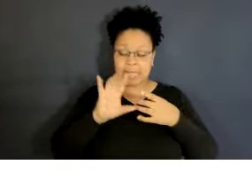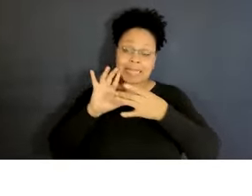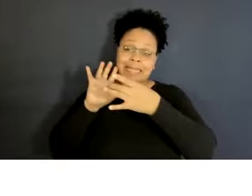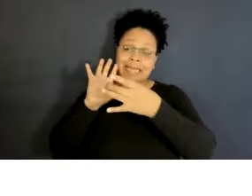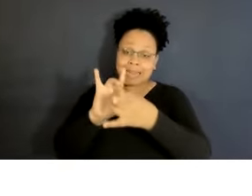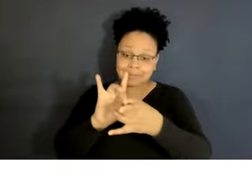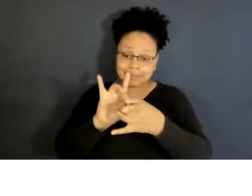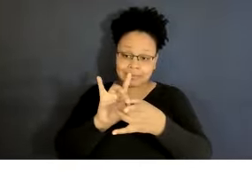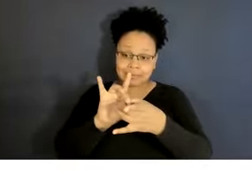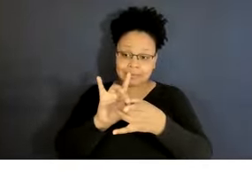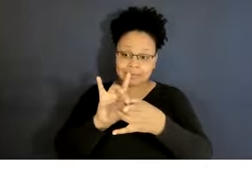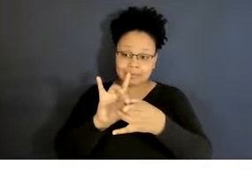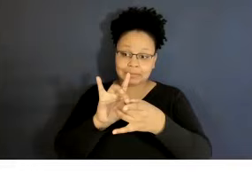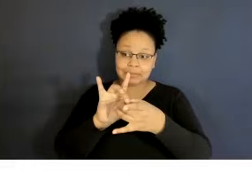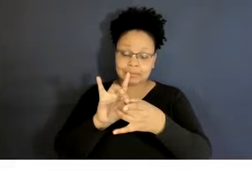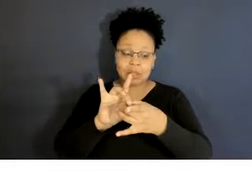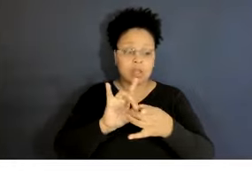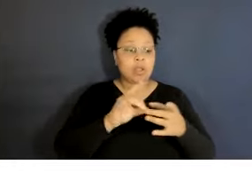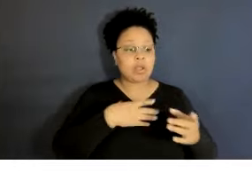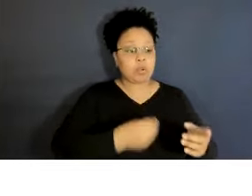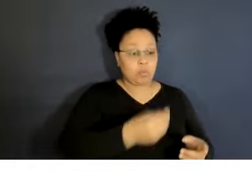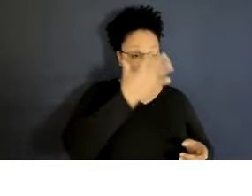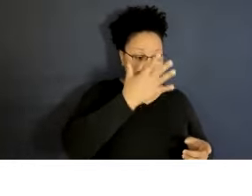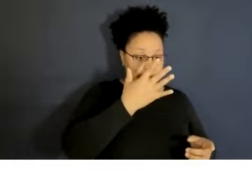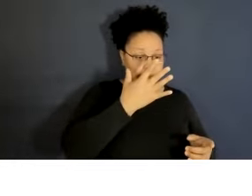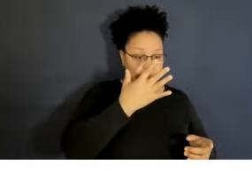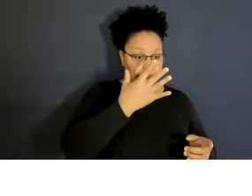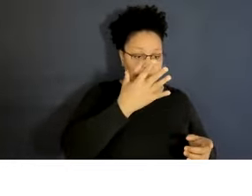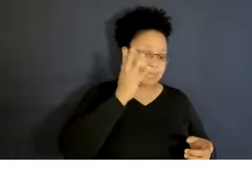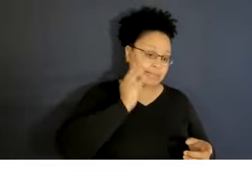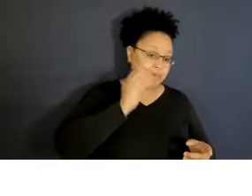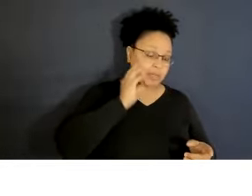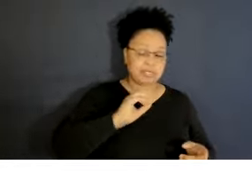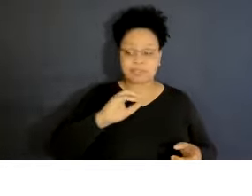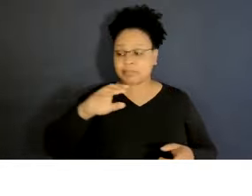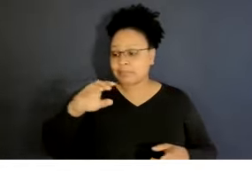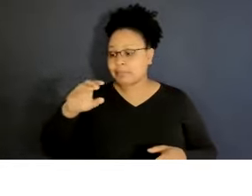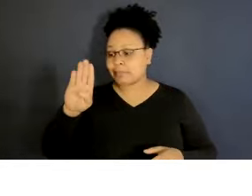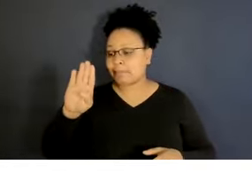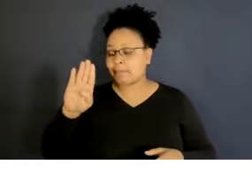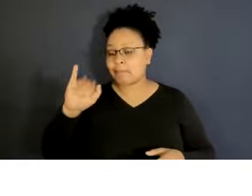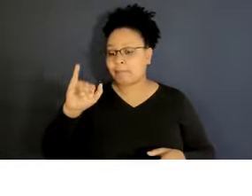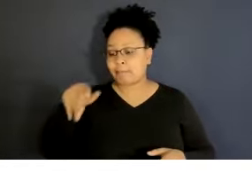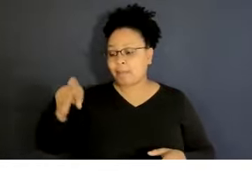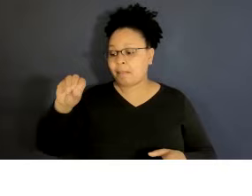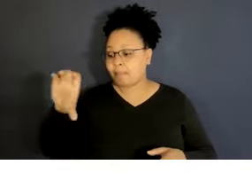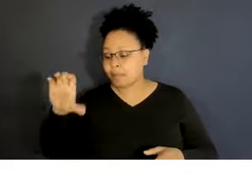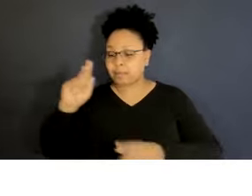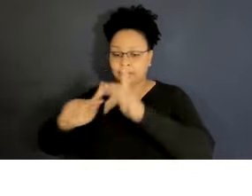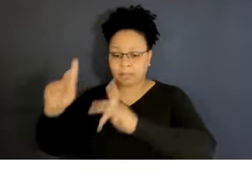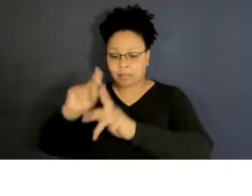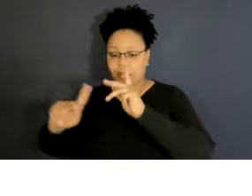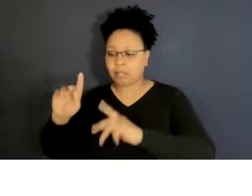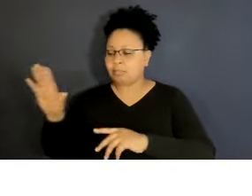connecting the experience of white people to people of color, specifically Black people. I think